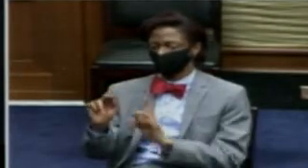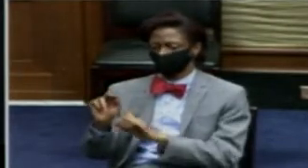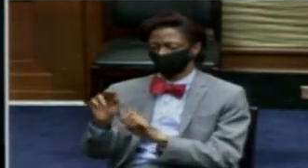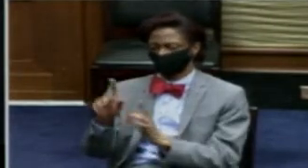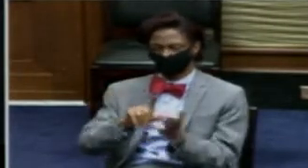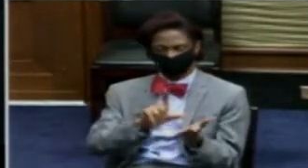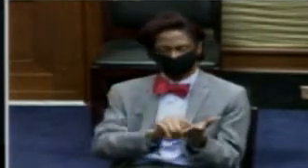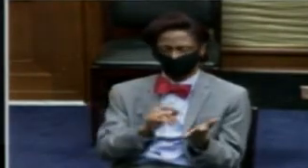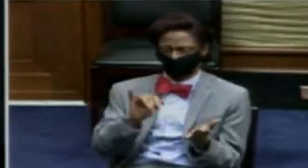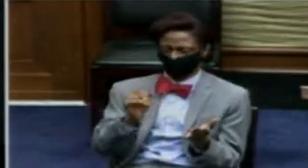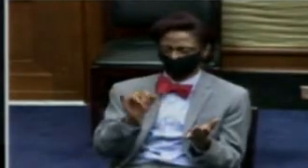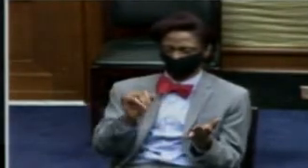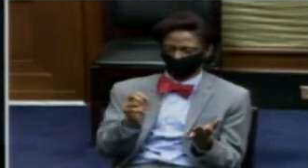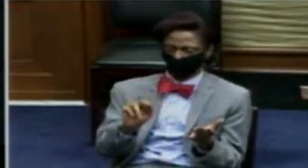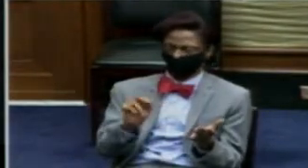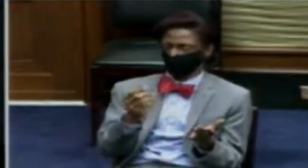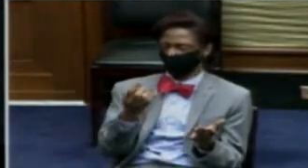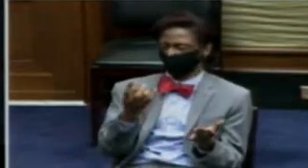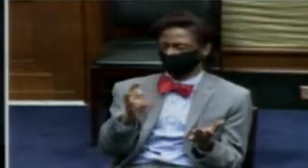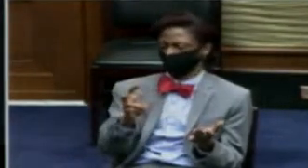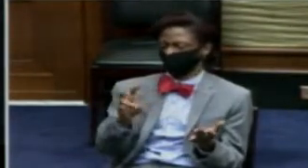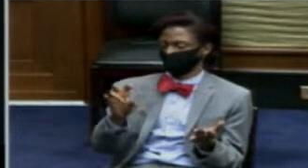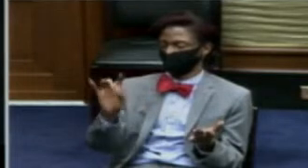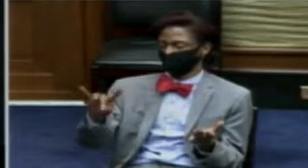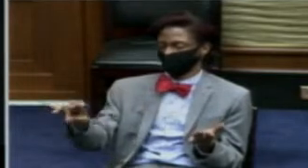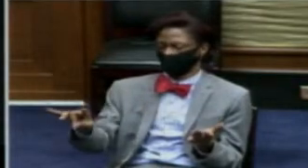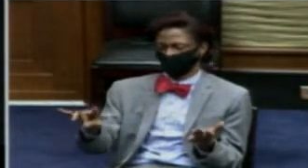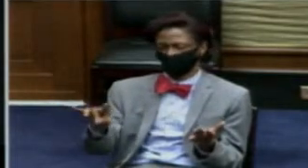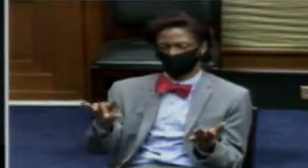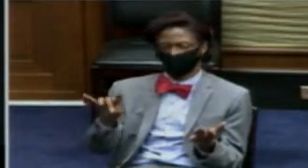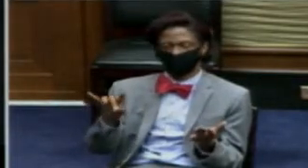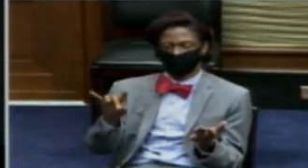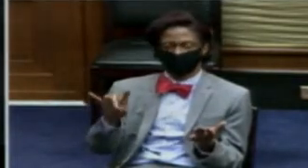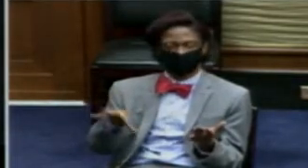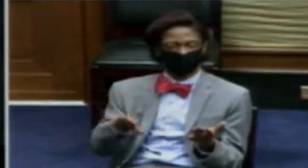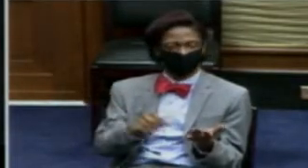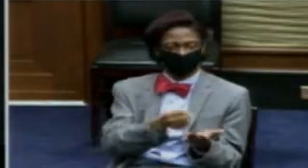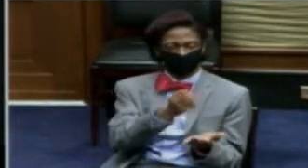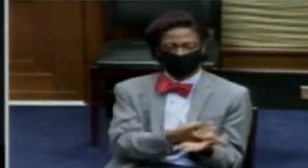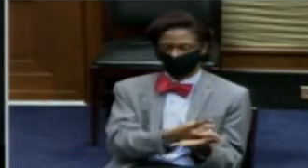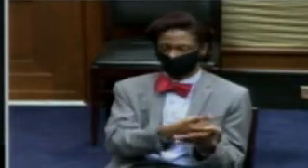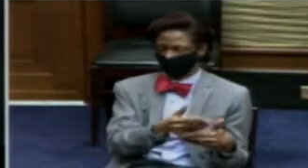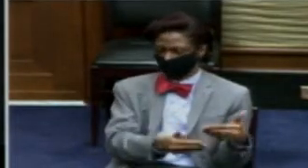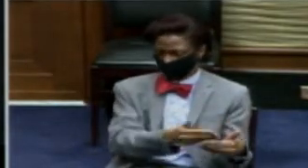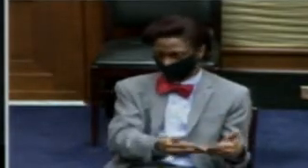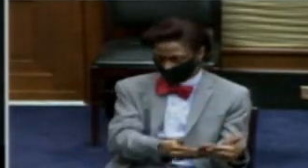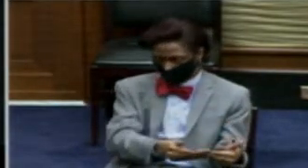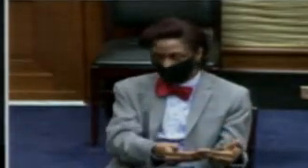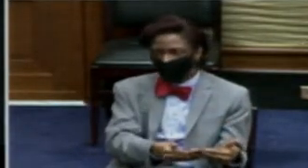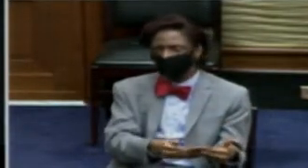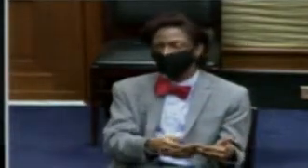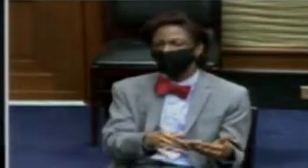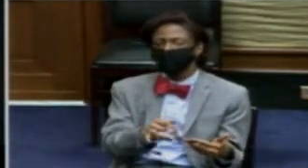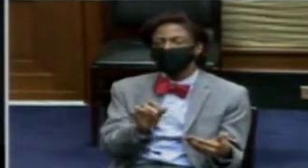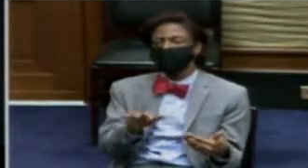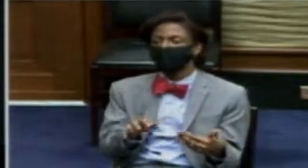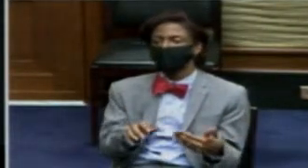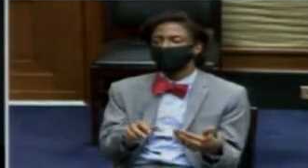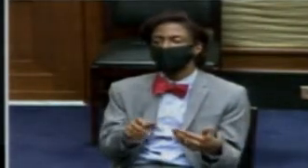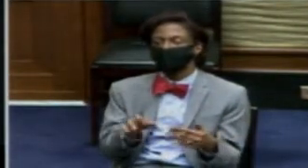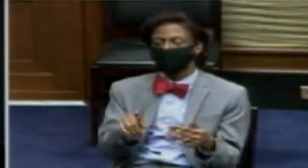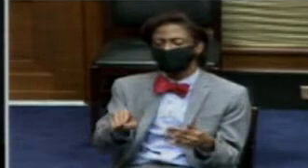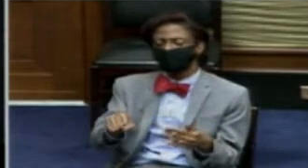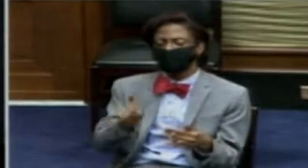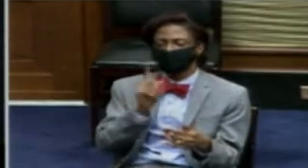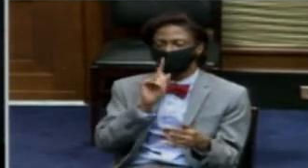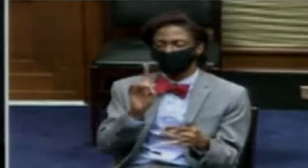in January 1788, as ratification of the Constitution was actually underway. Quote, "The indispensable necessity of complete